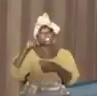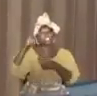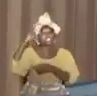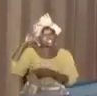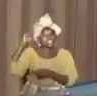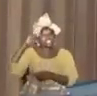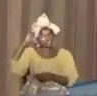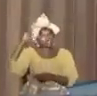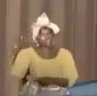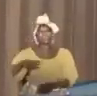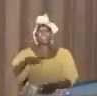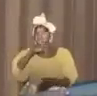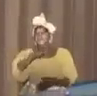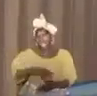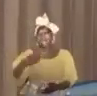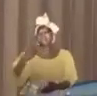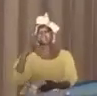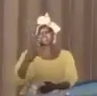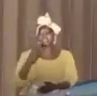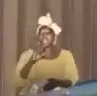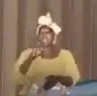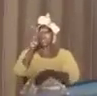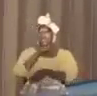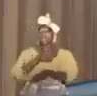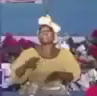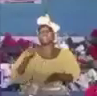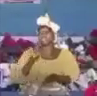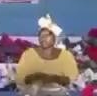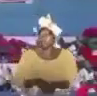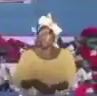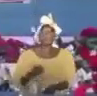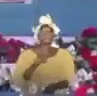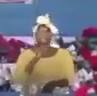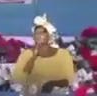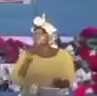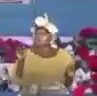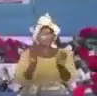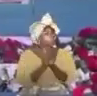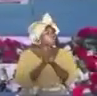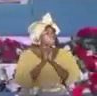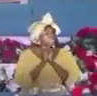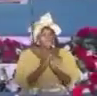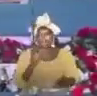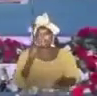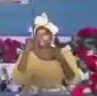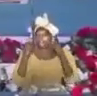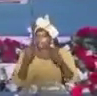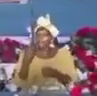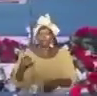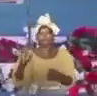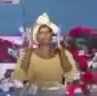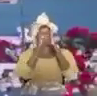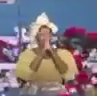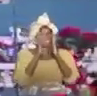spiritual climate over nations, not with the power of prayer.